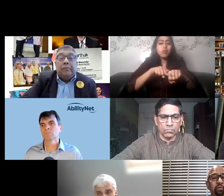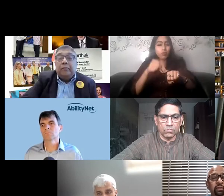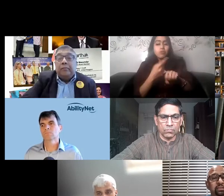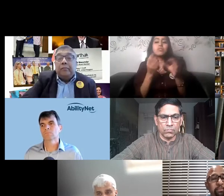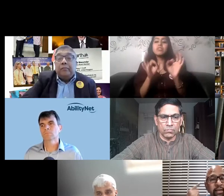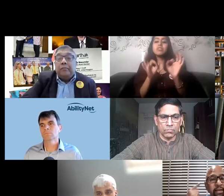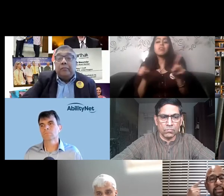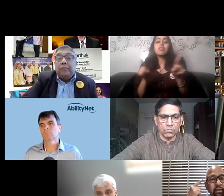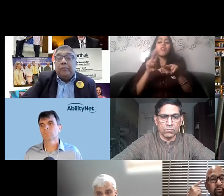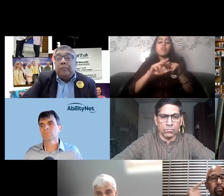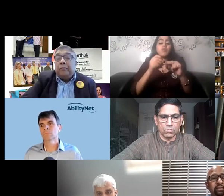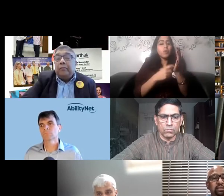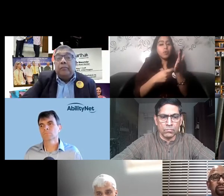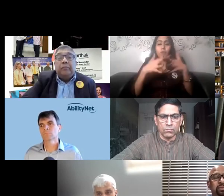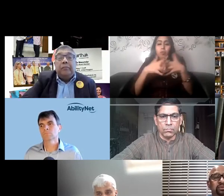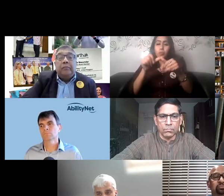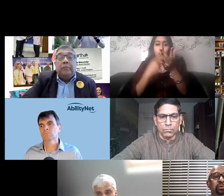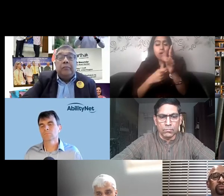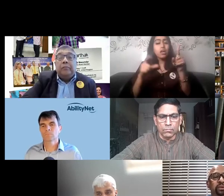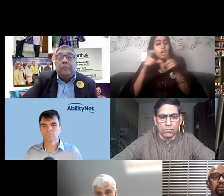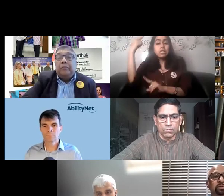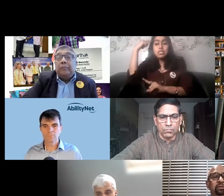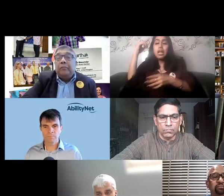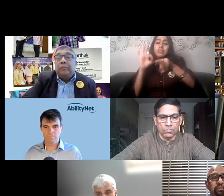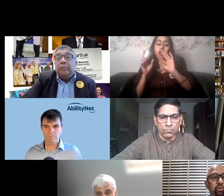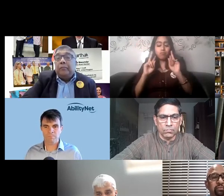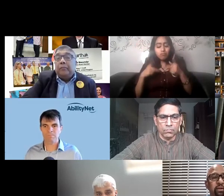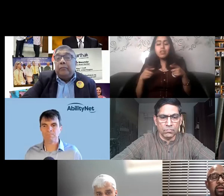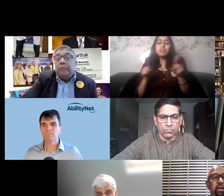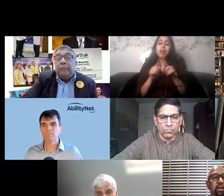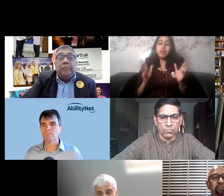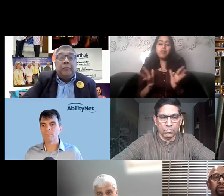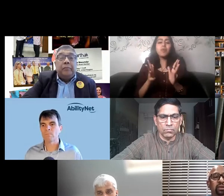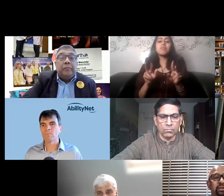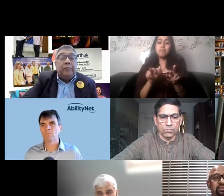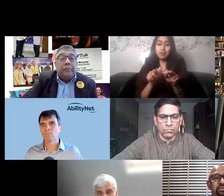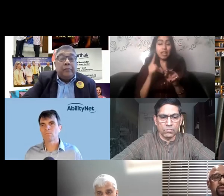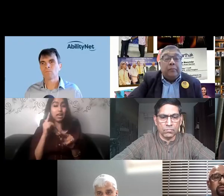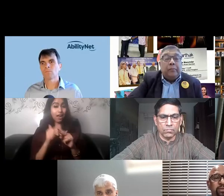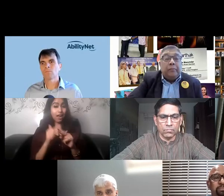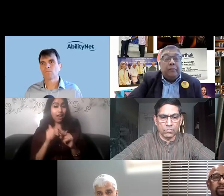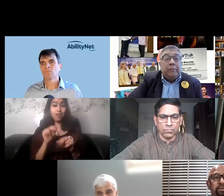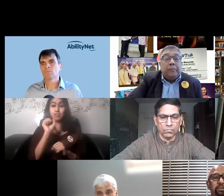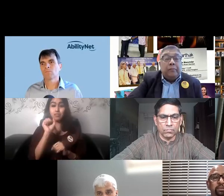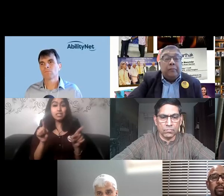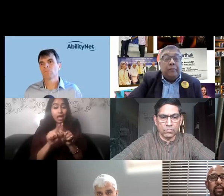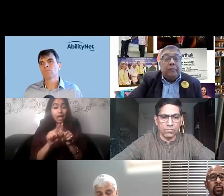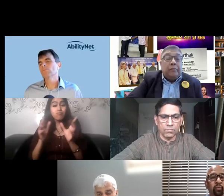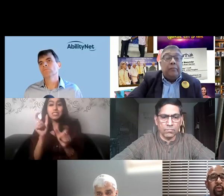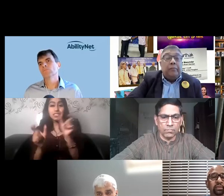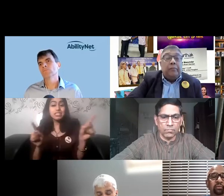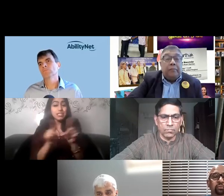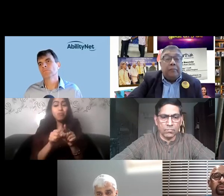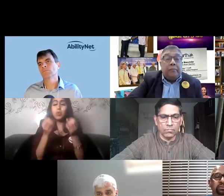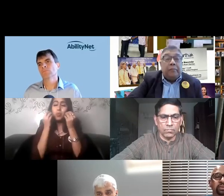come forward, it's the mindset, our own mindset, which makes you motivated or feel motivated. And if you encourage these kind of people, then they can do